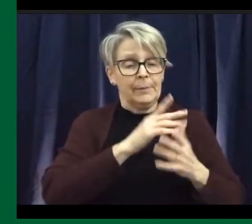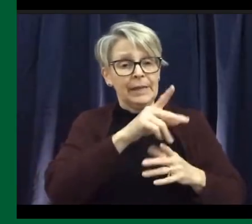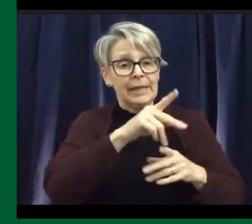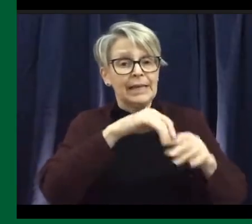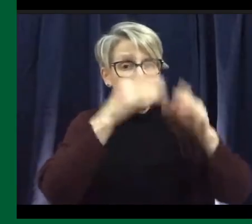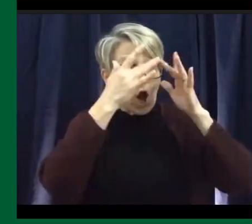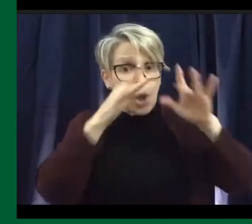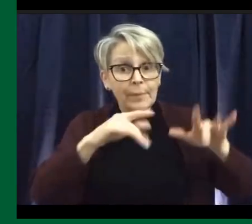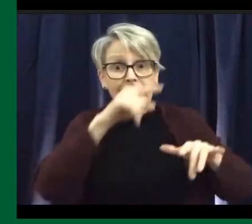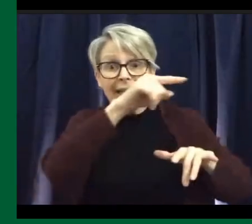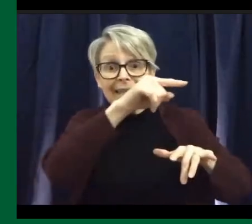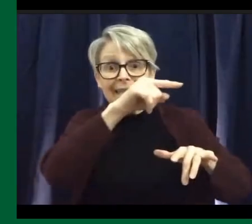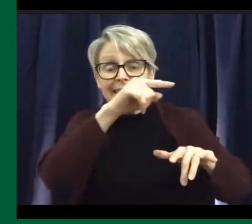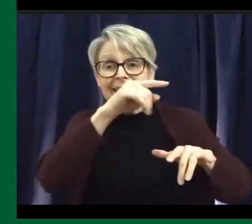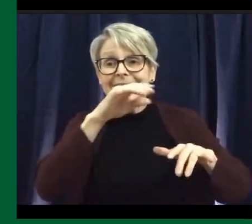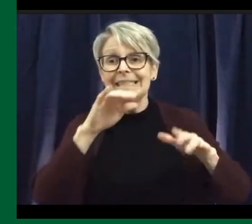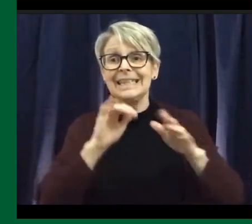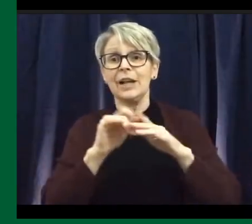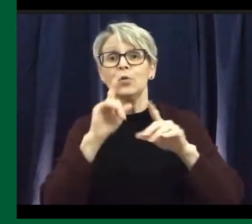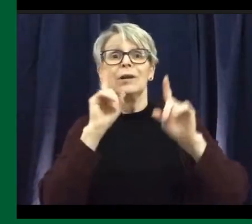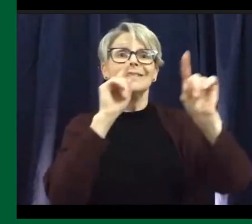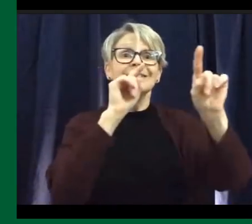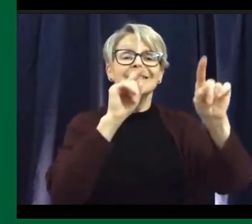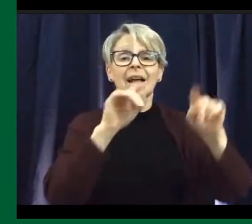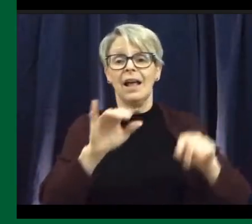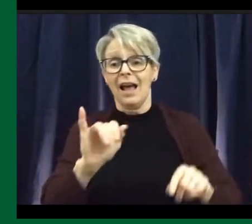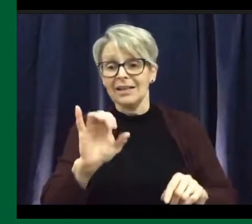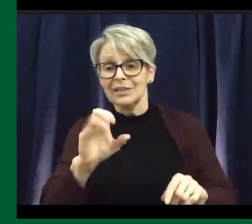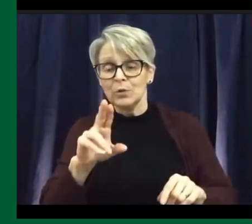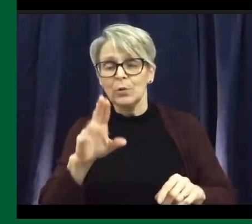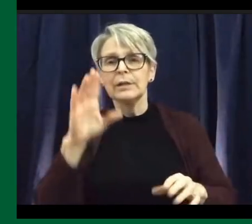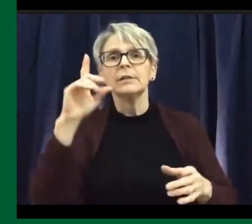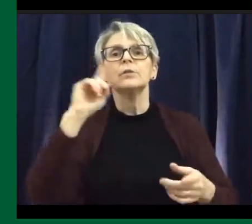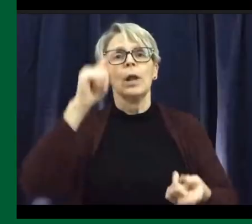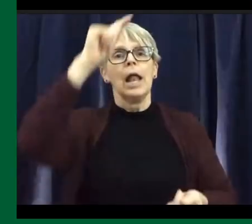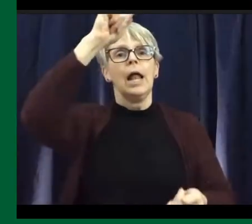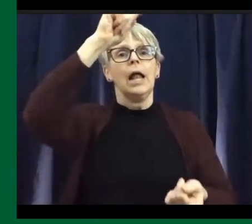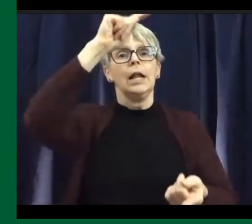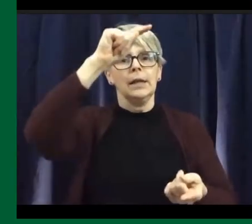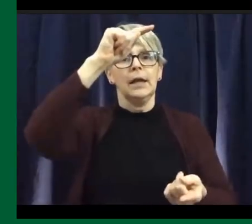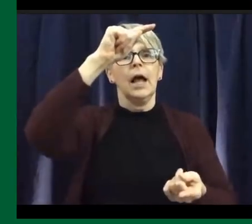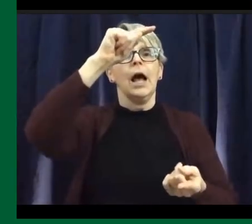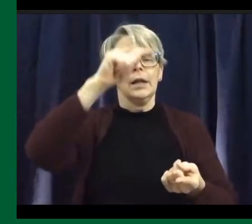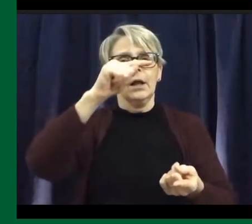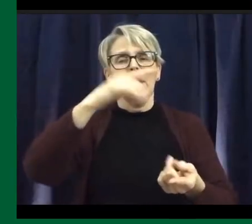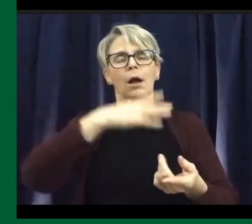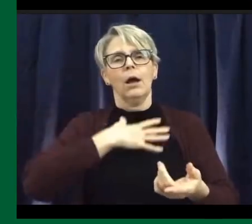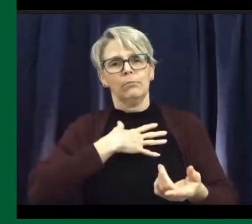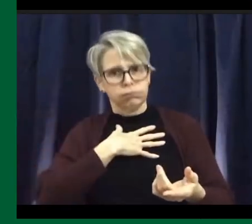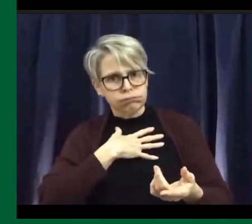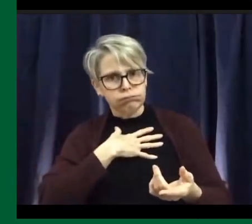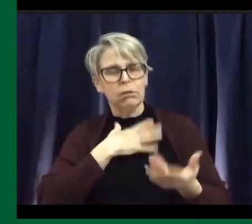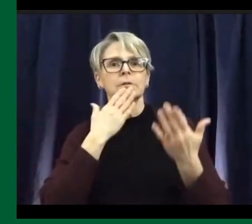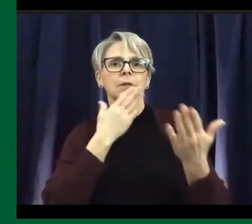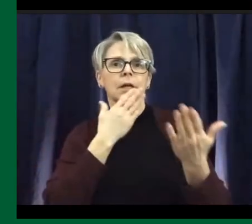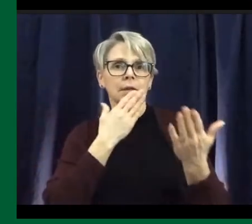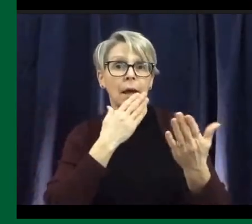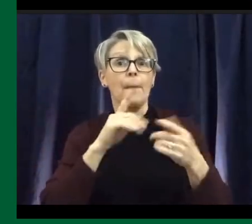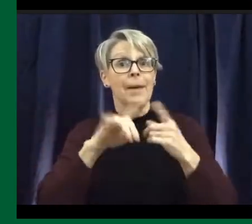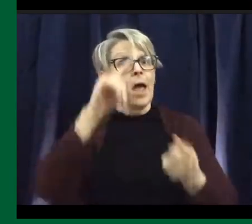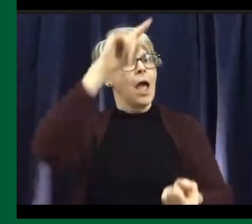in hospitals and ICU are coming down. And I think we have to recognize that. We also have to recognize that although our cases are coming